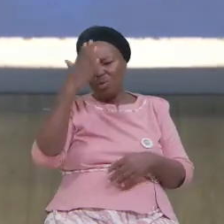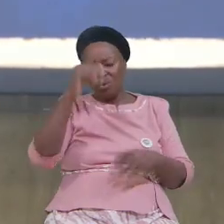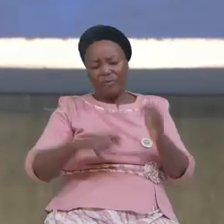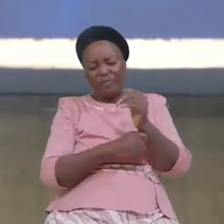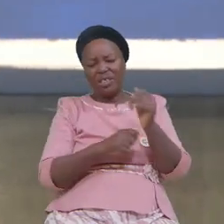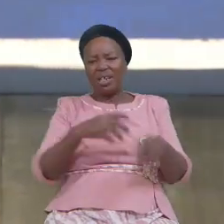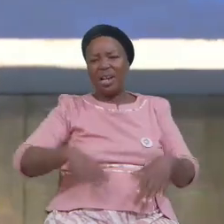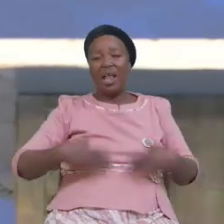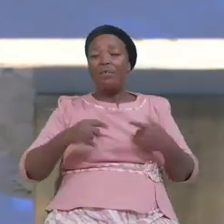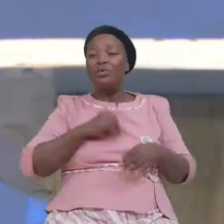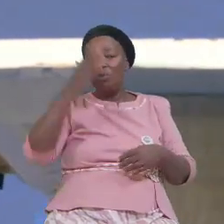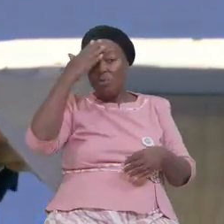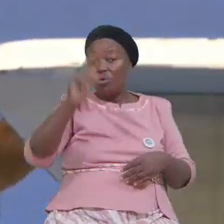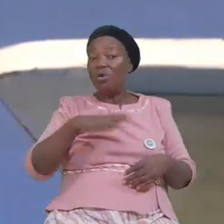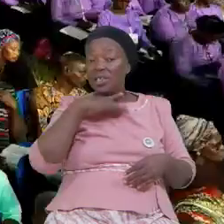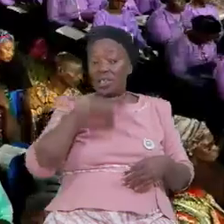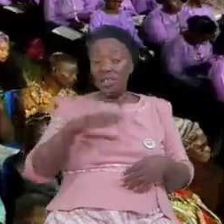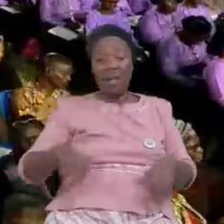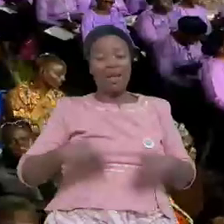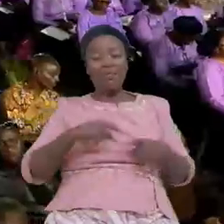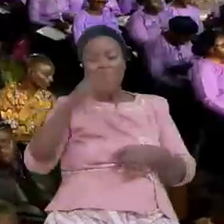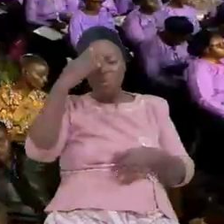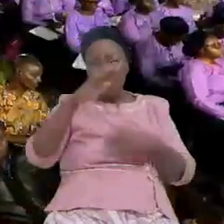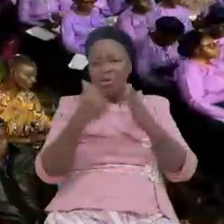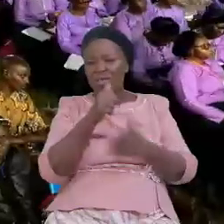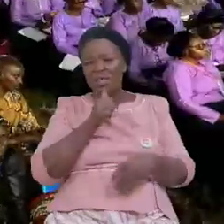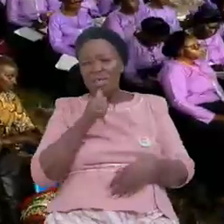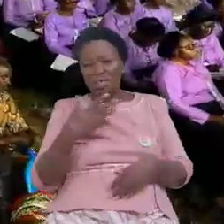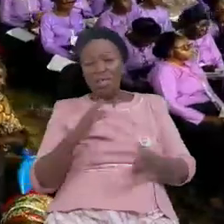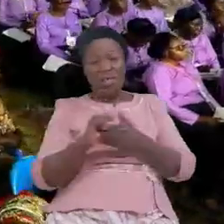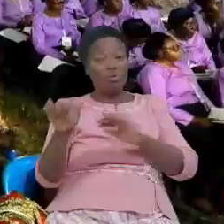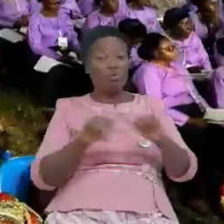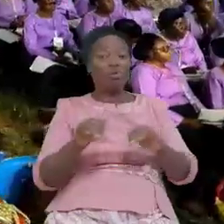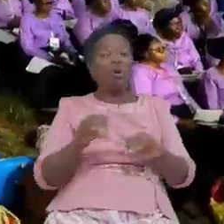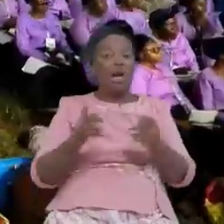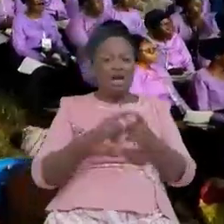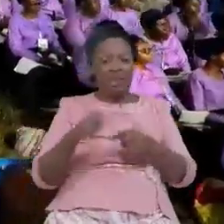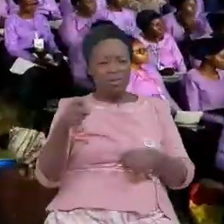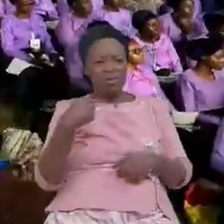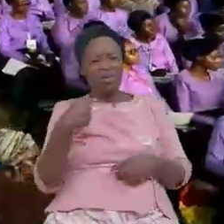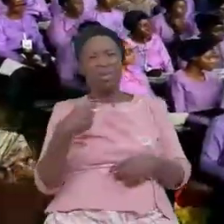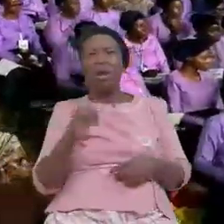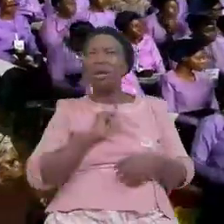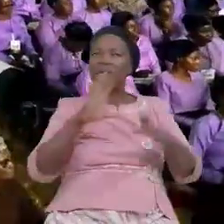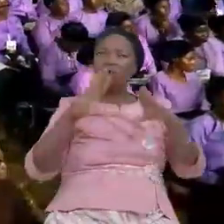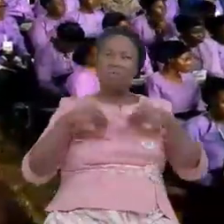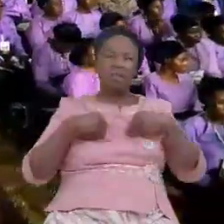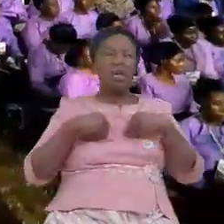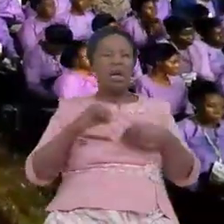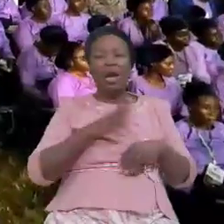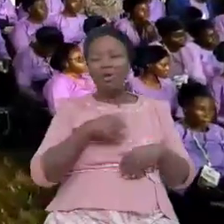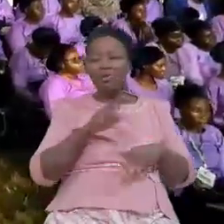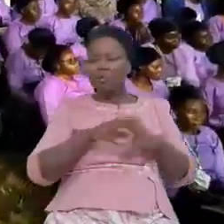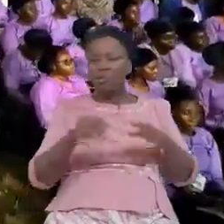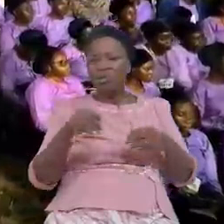know your dirty life, you know those secret things that you do, and you say, I accept. And you do not do like